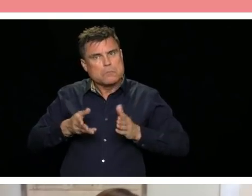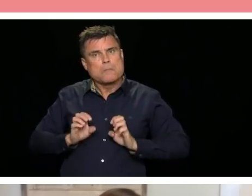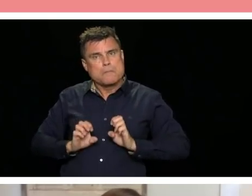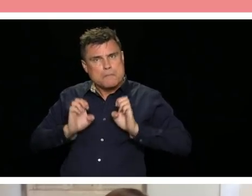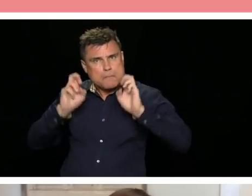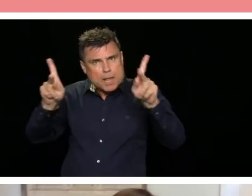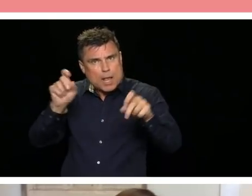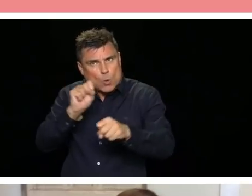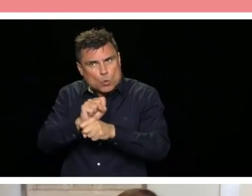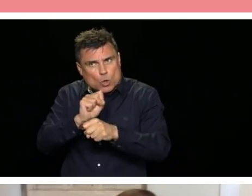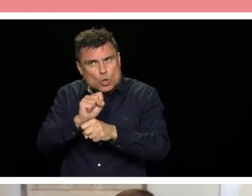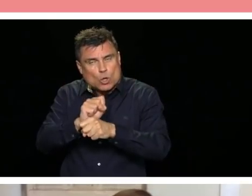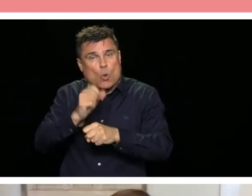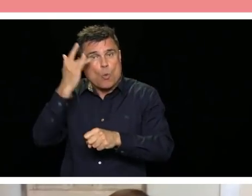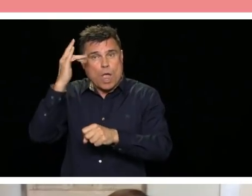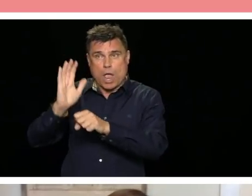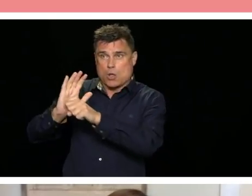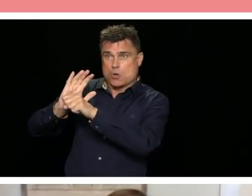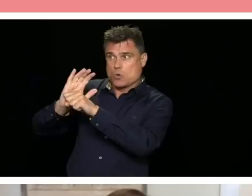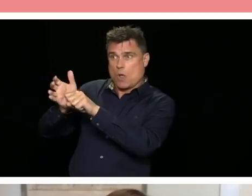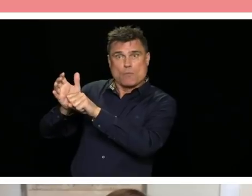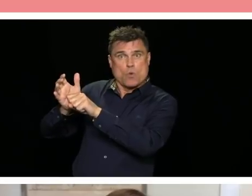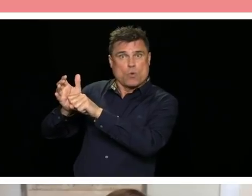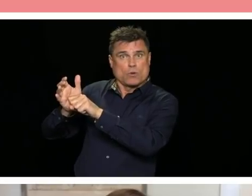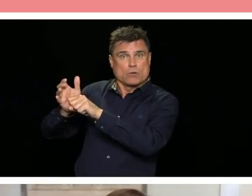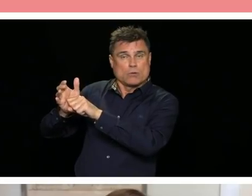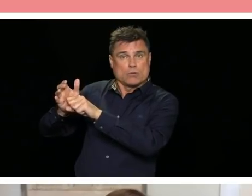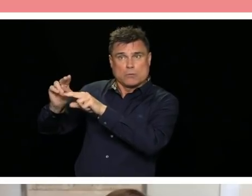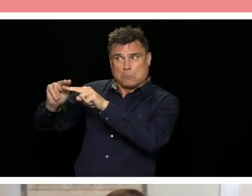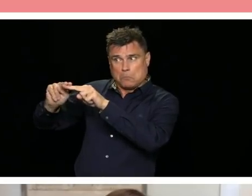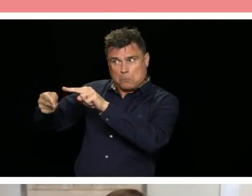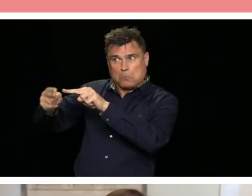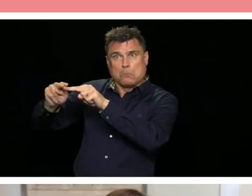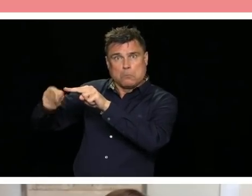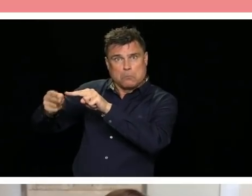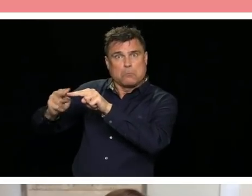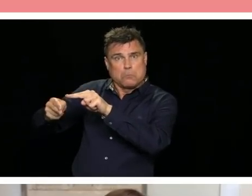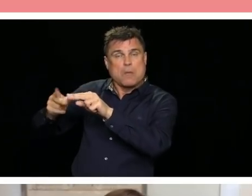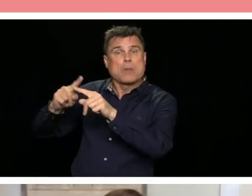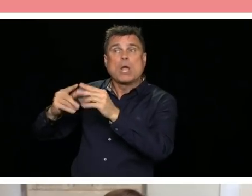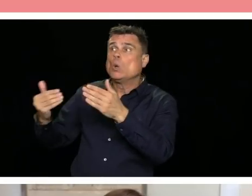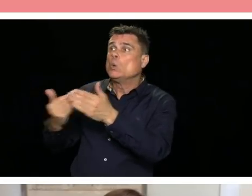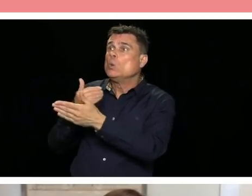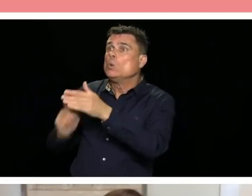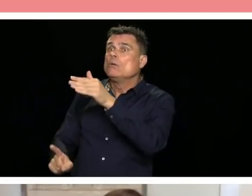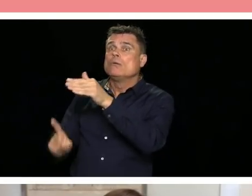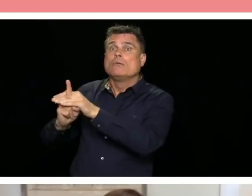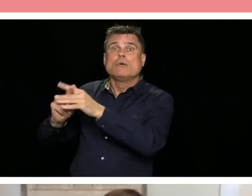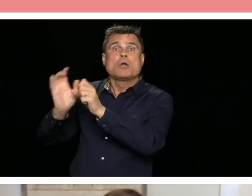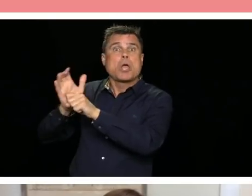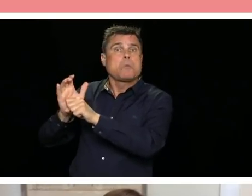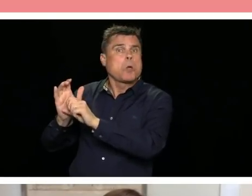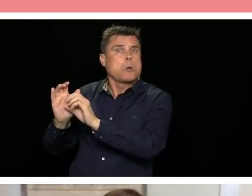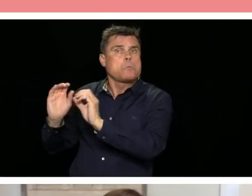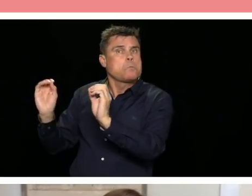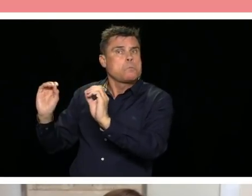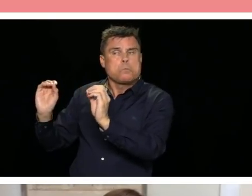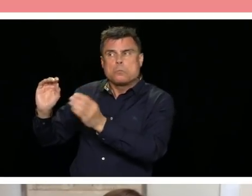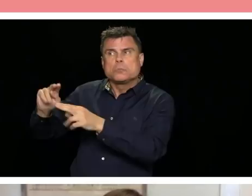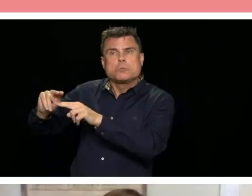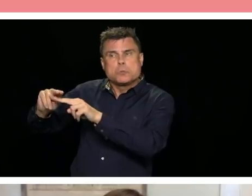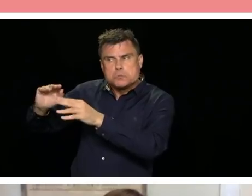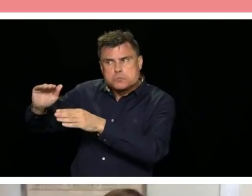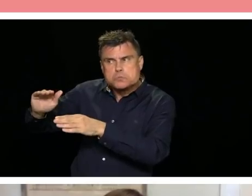more cases. So I think it's reasonable for people to expand their